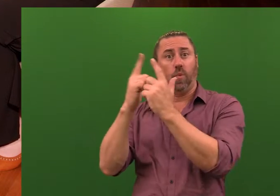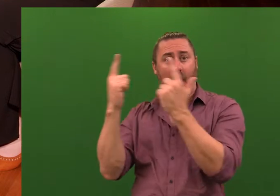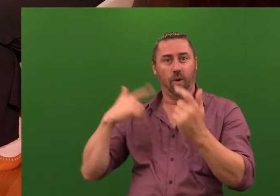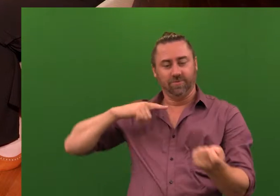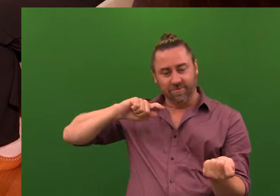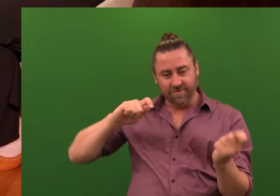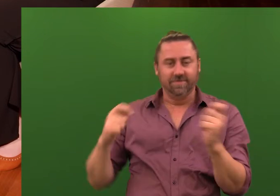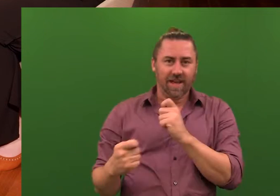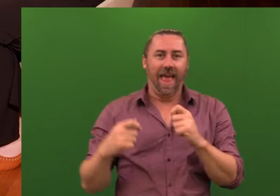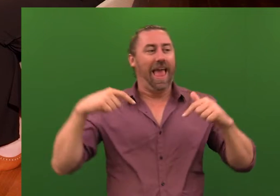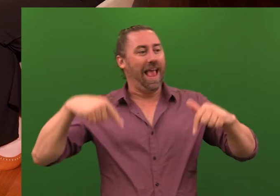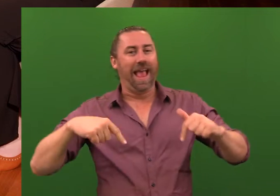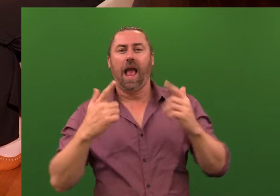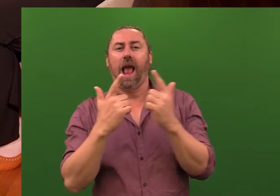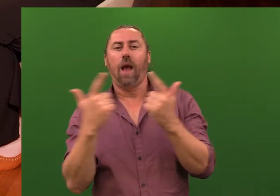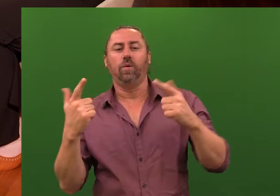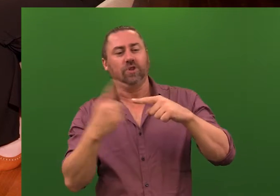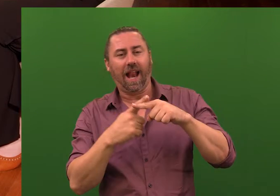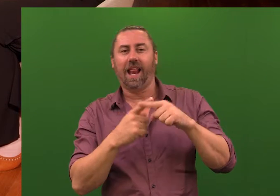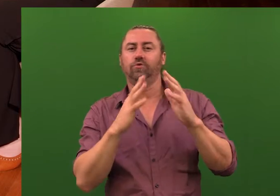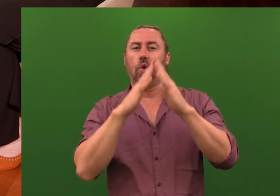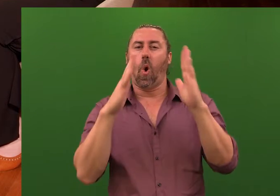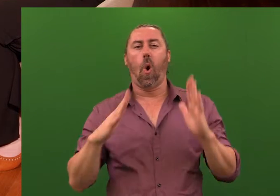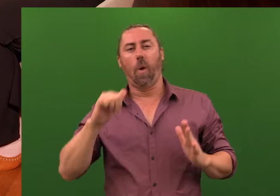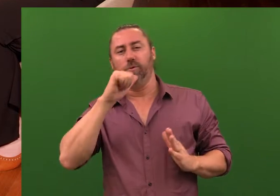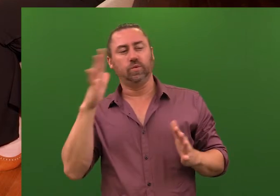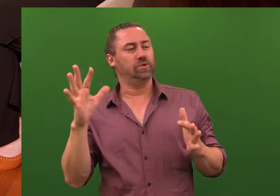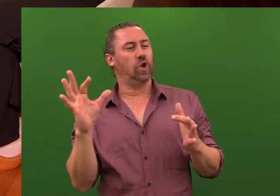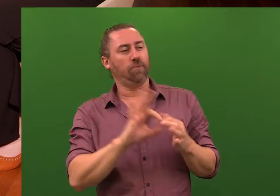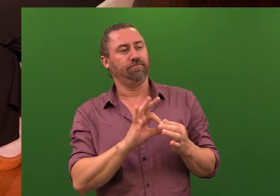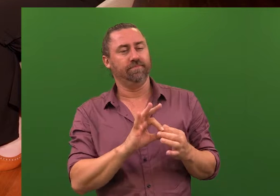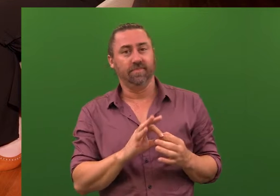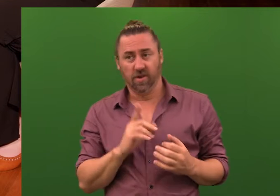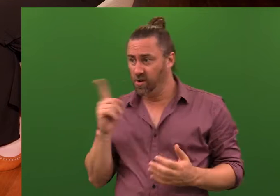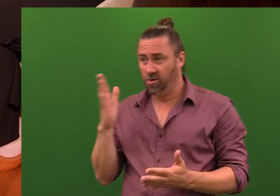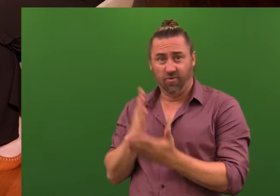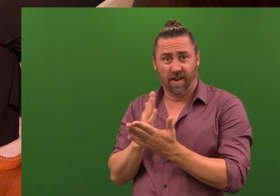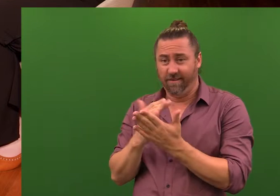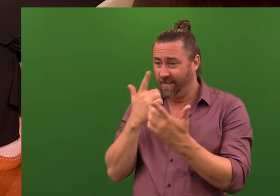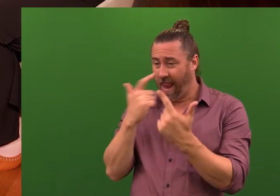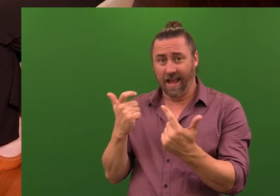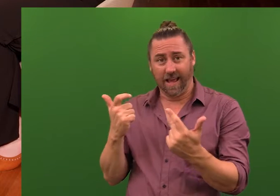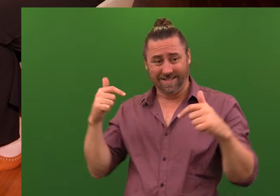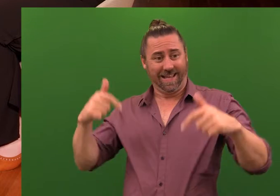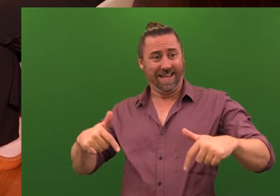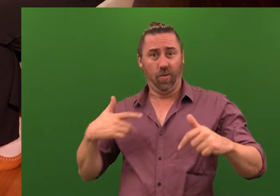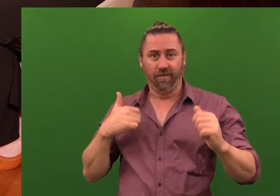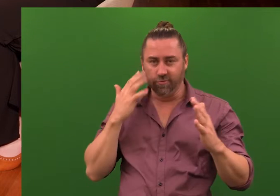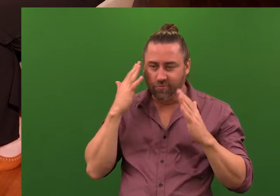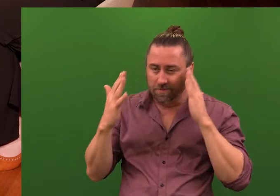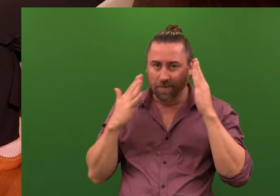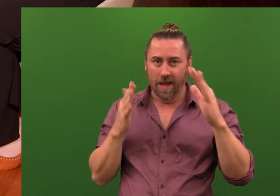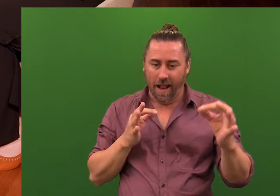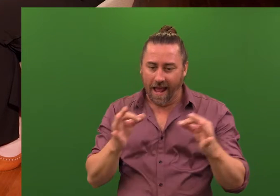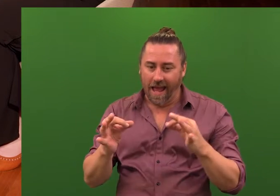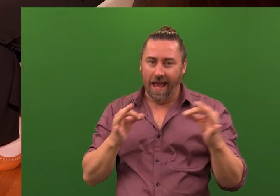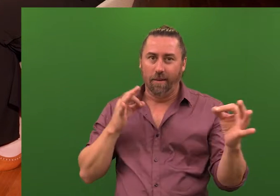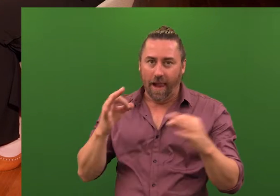Home. But just over the years, I guess, I wanted to complicate that a little